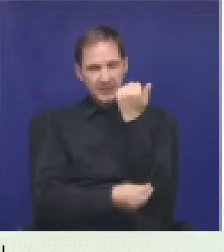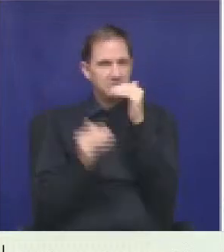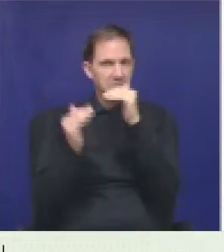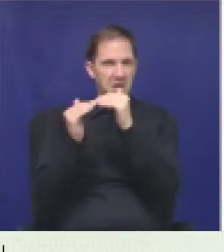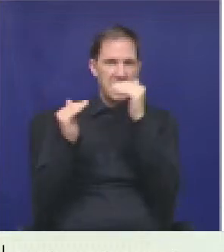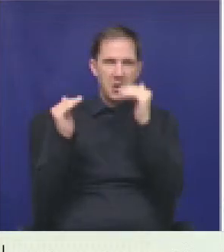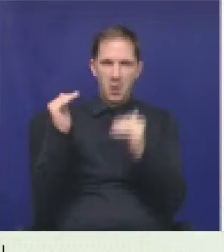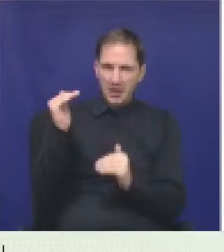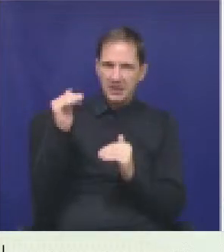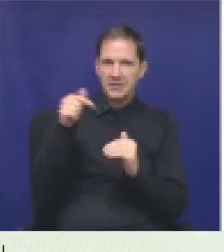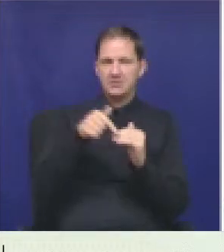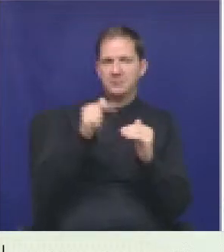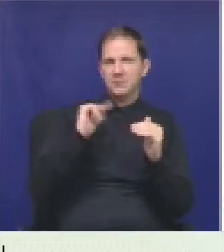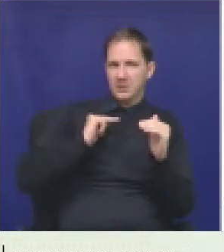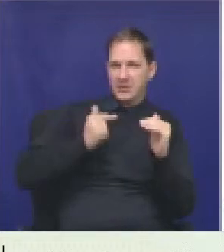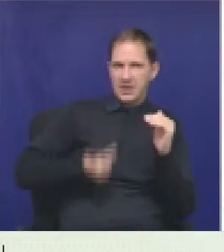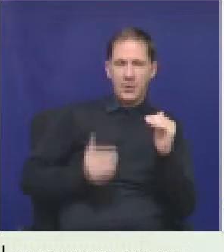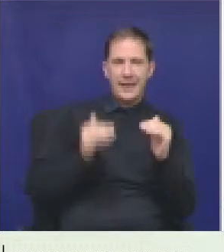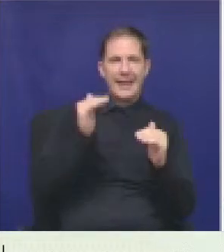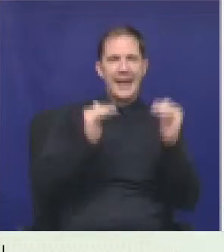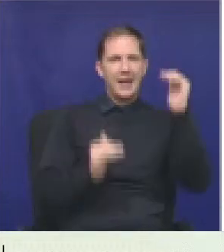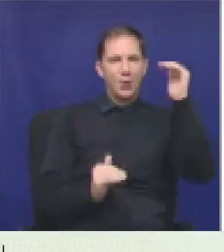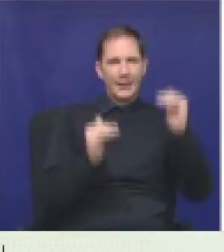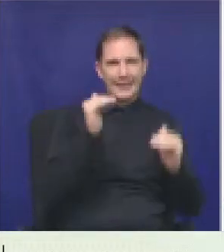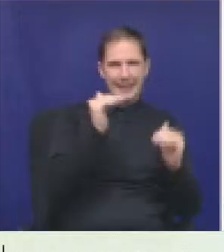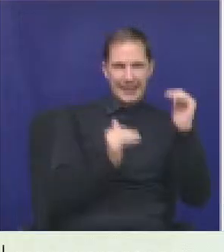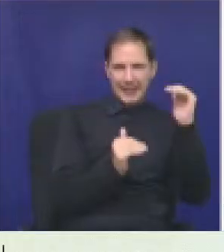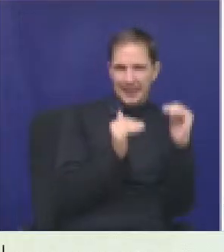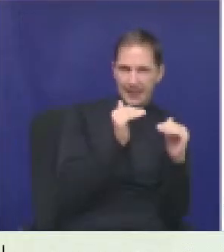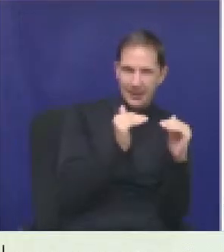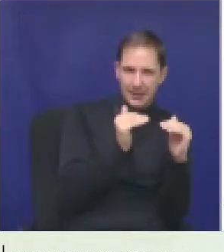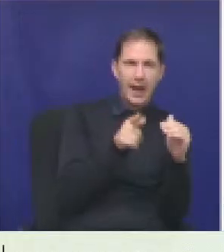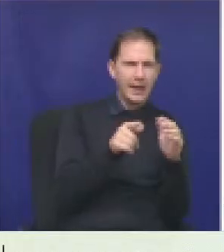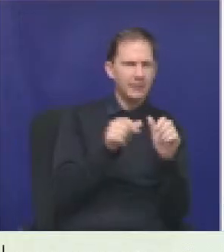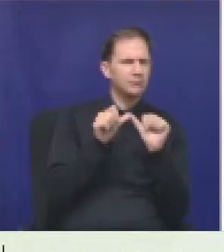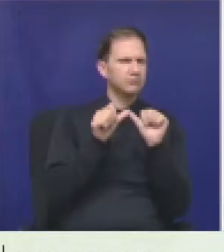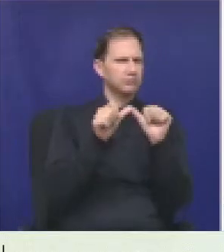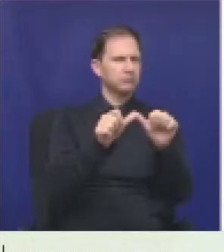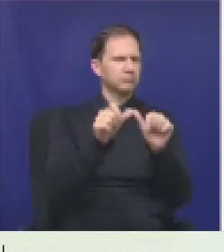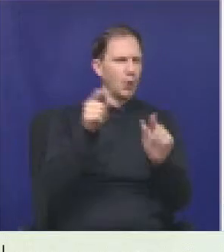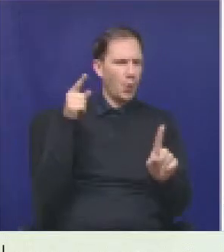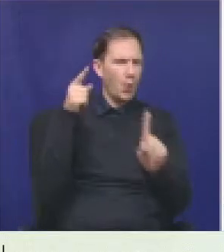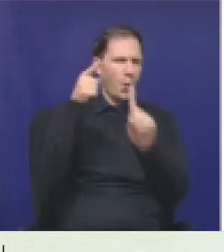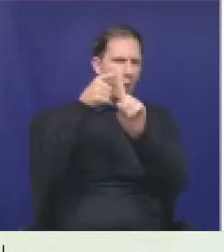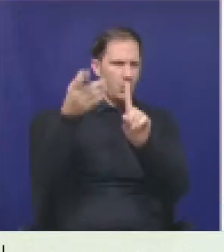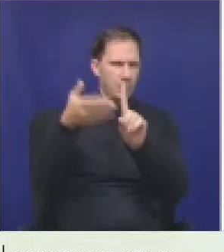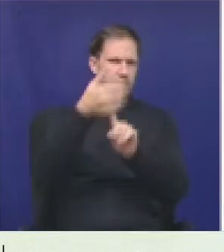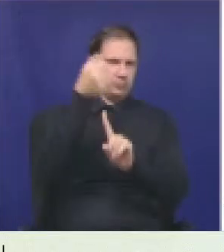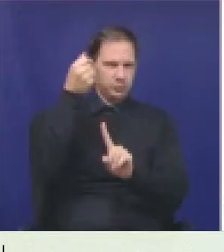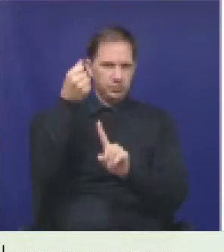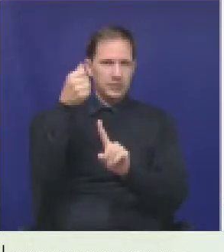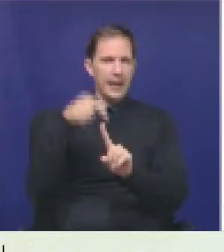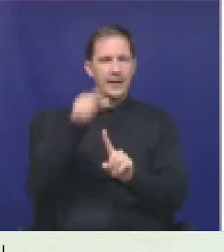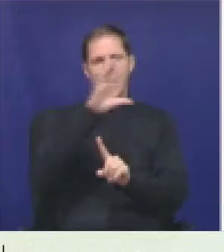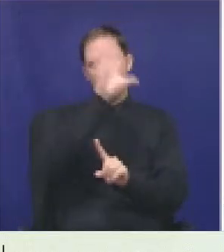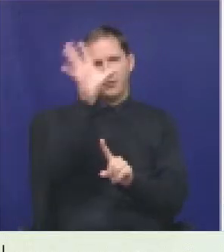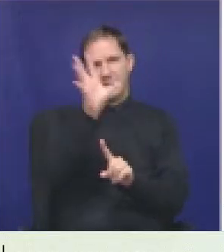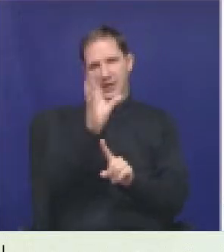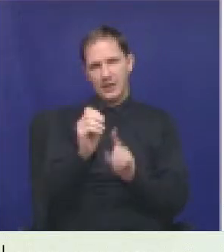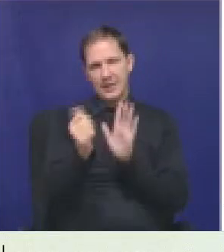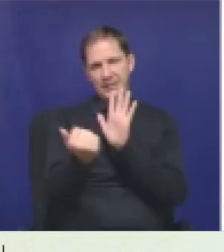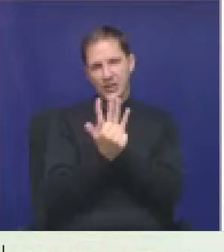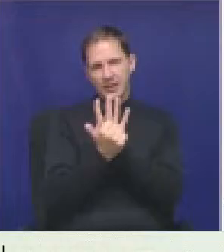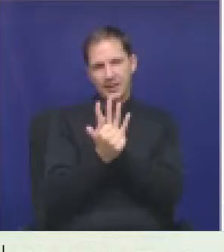gender equity, and the realization of sustainable developmental goals and Africa Agenda